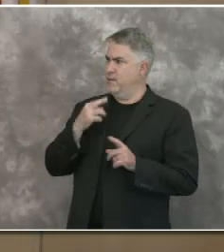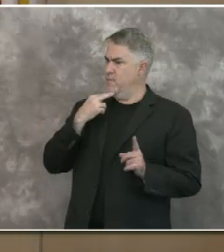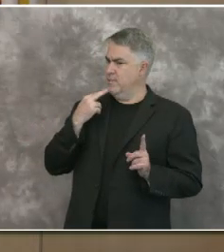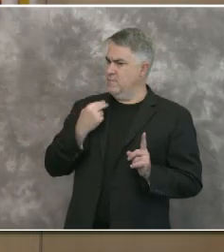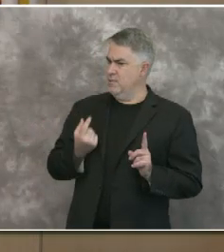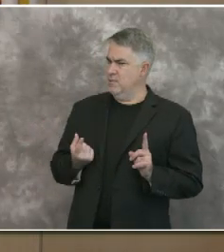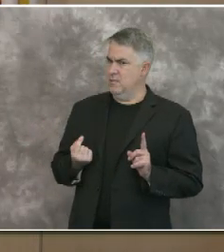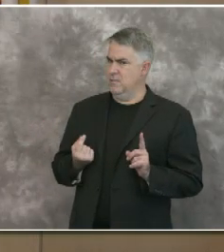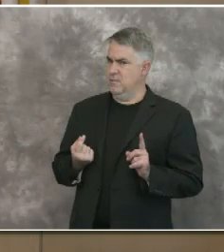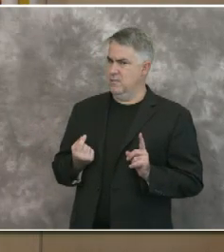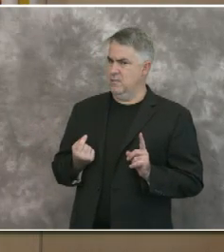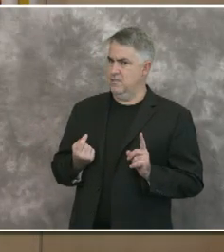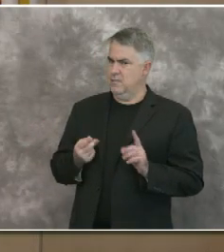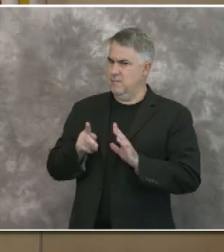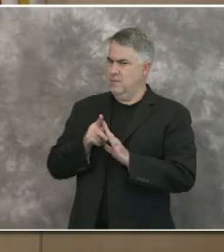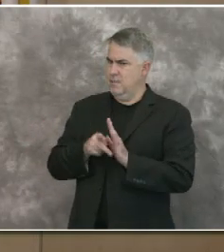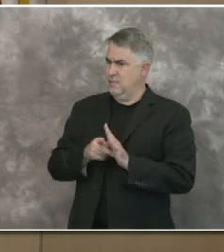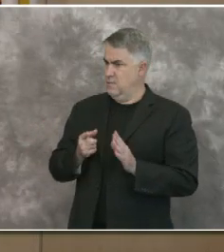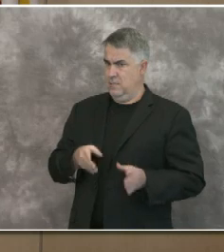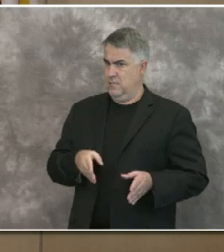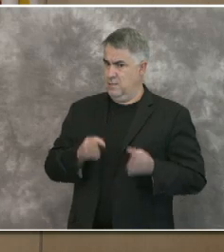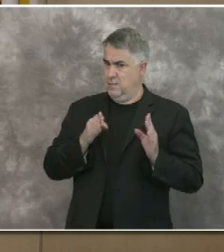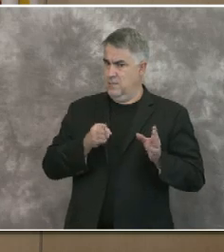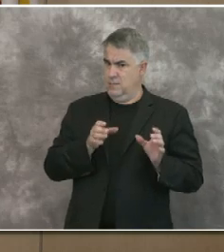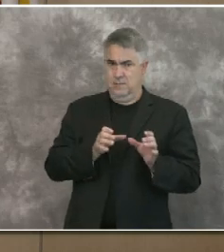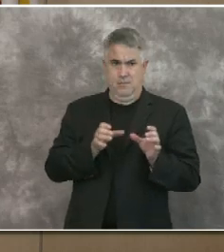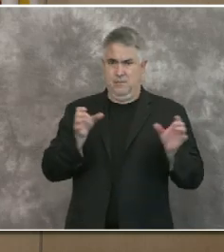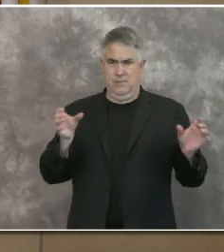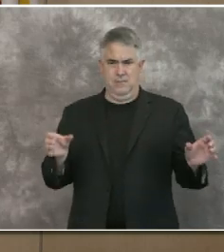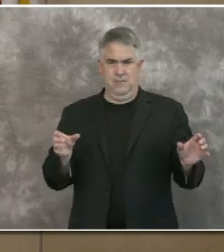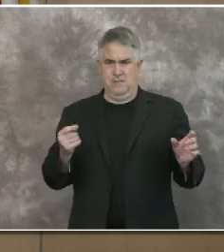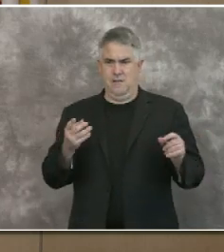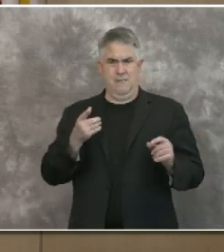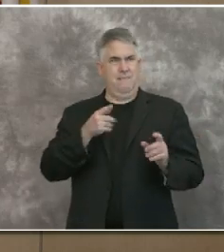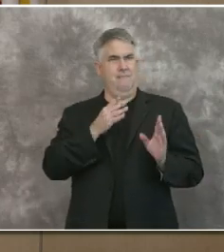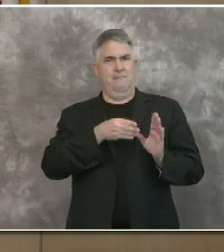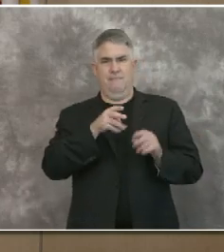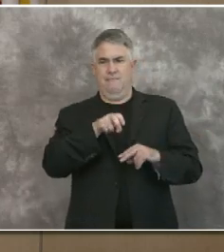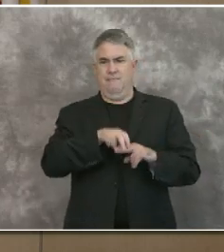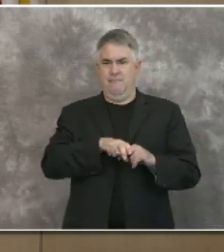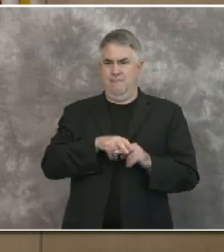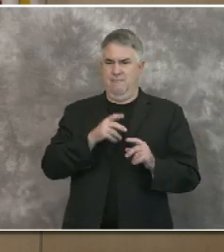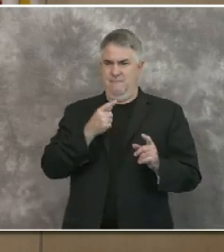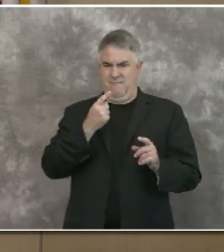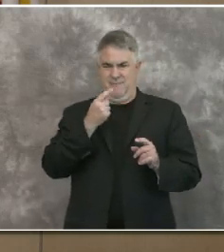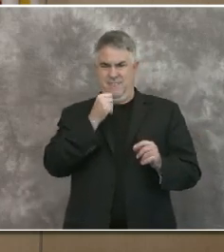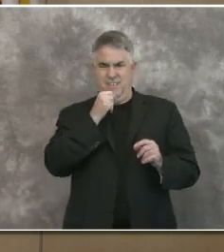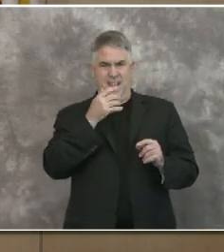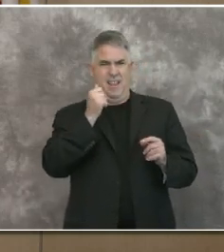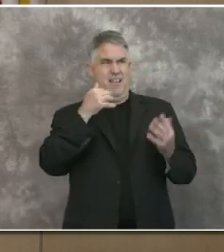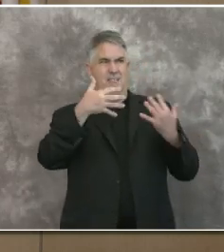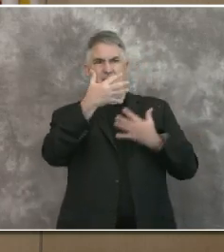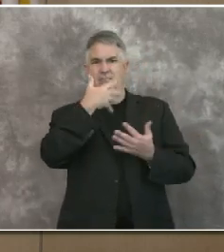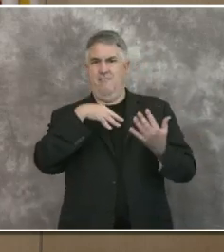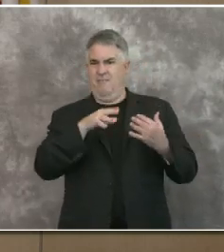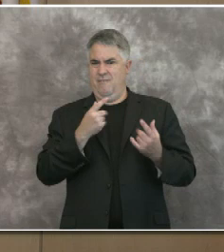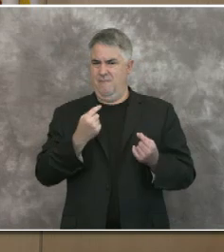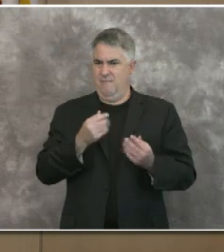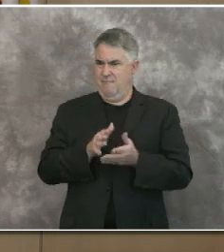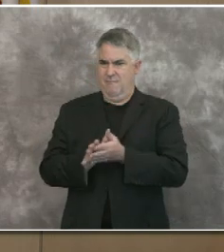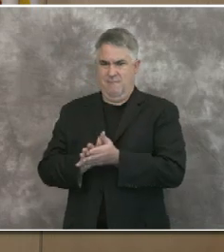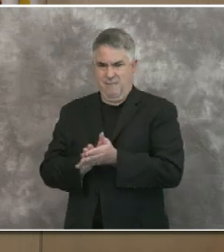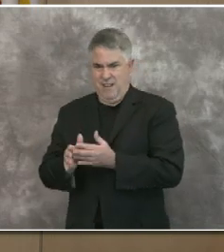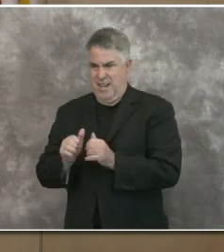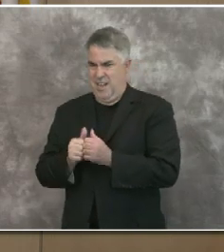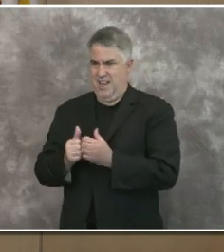are the protocols? Do stalls have to be moved, paper towels instead of air dryers, or a certain amount of people allowed in? In